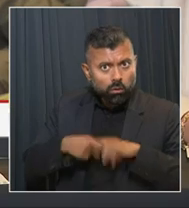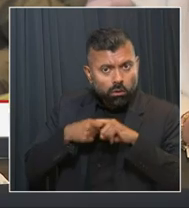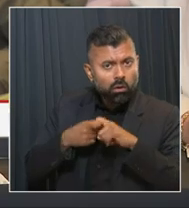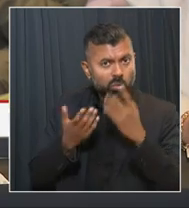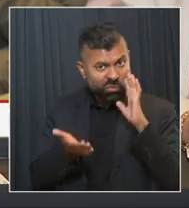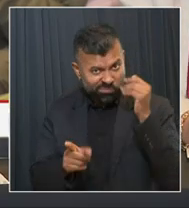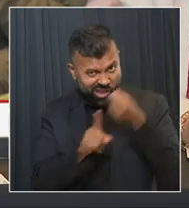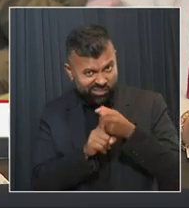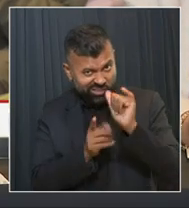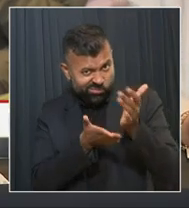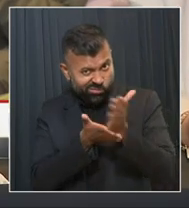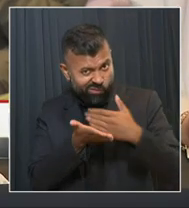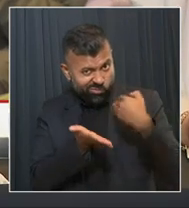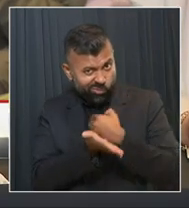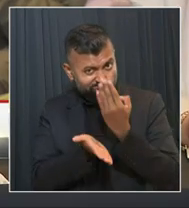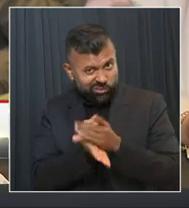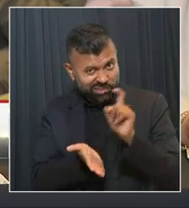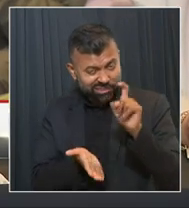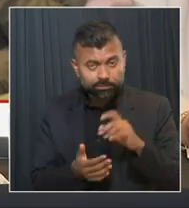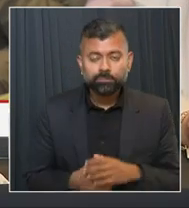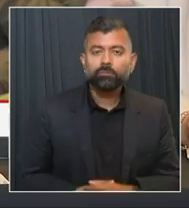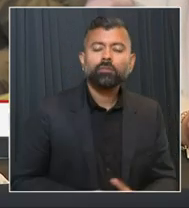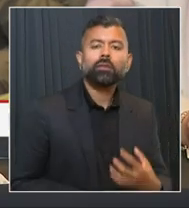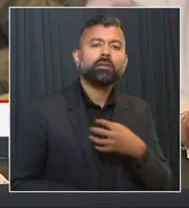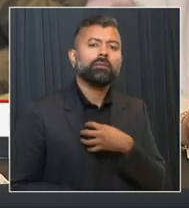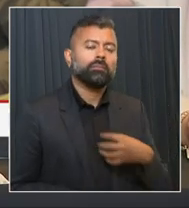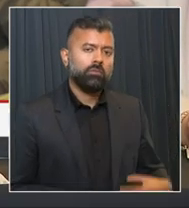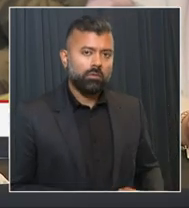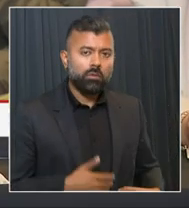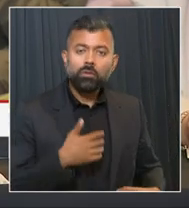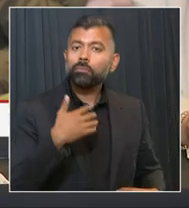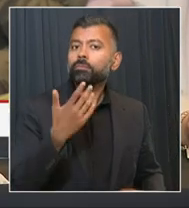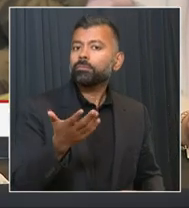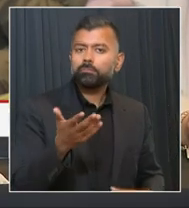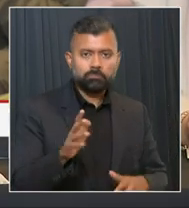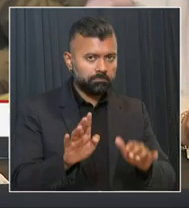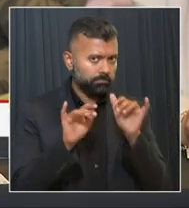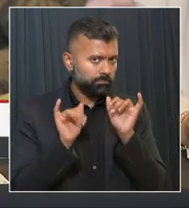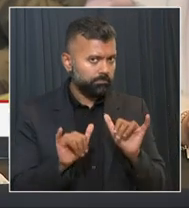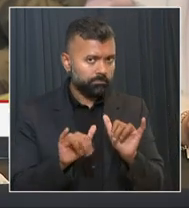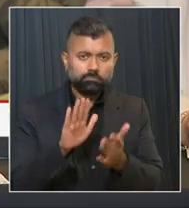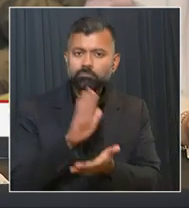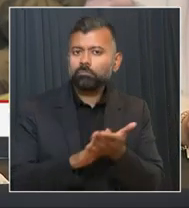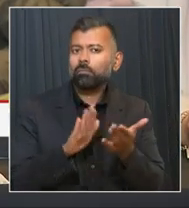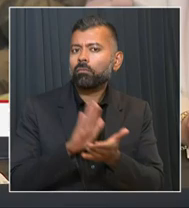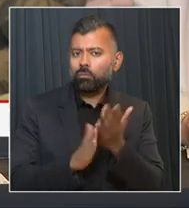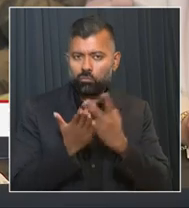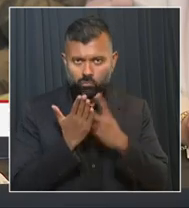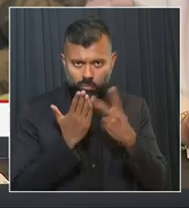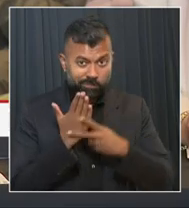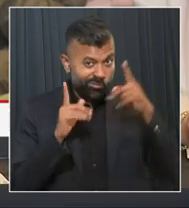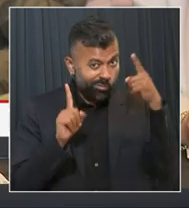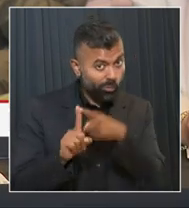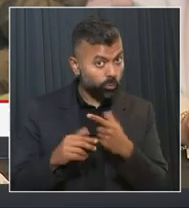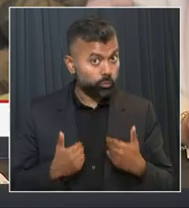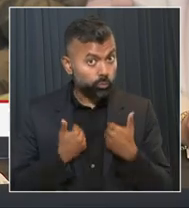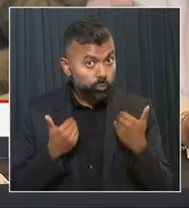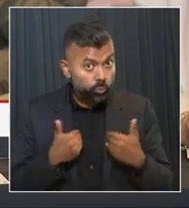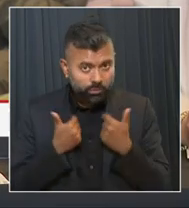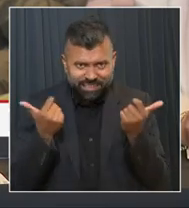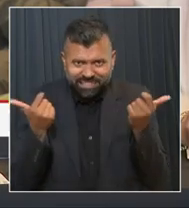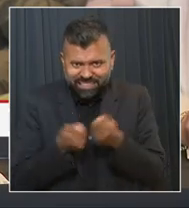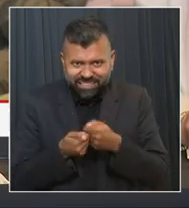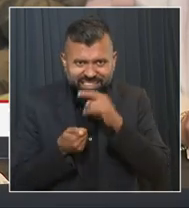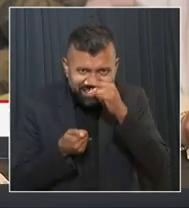have new programs that engage kids, and we felt strongly that If we're closing down an